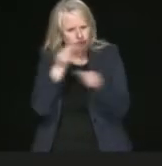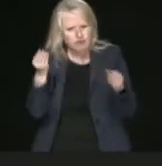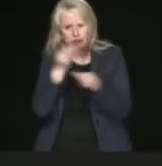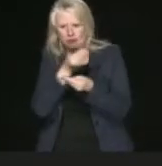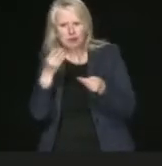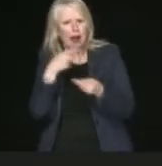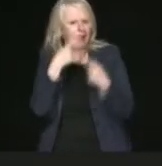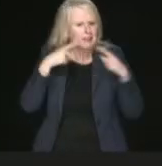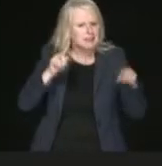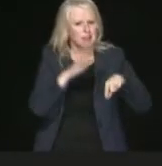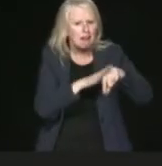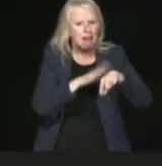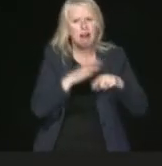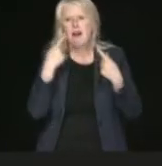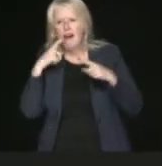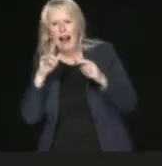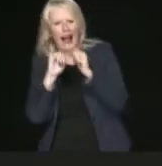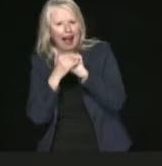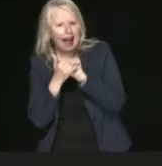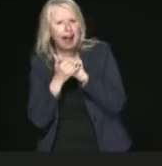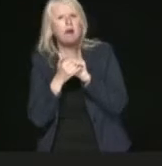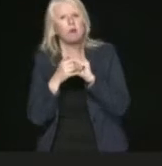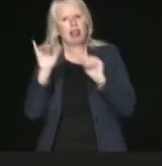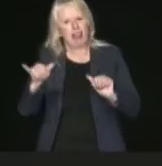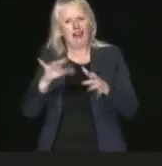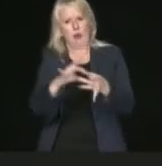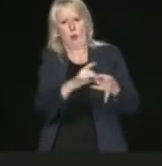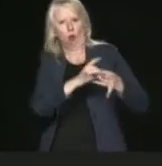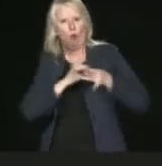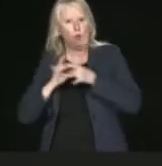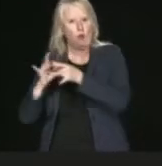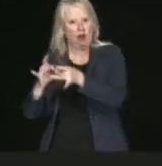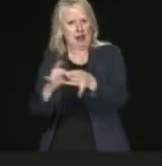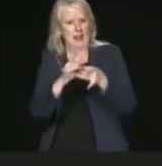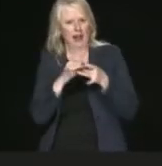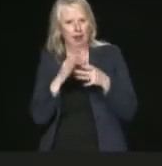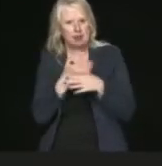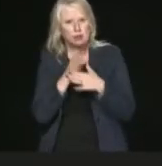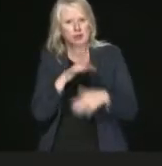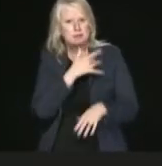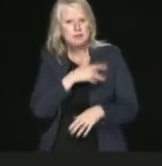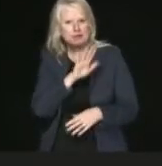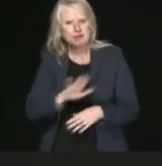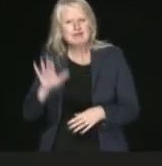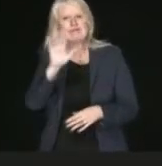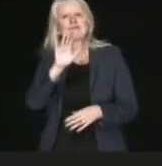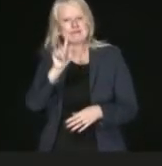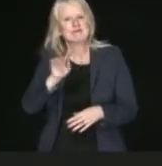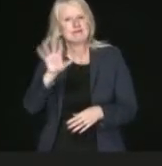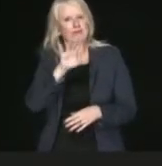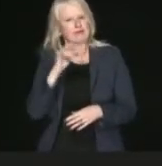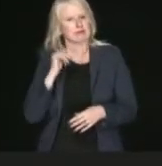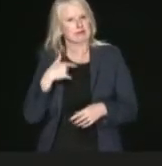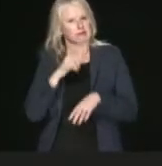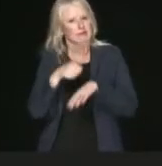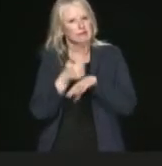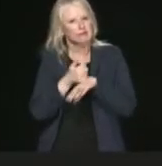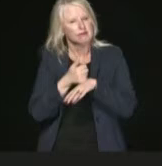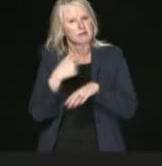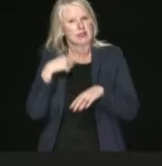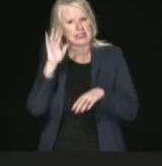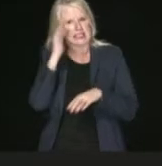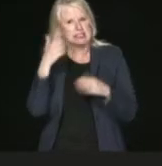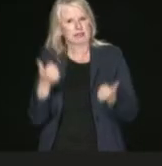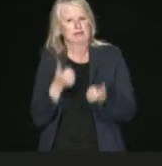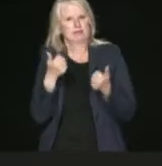and how things are working. So it really is a coordination effort that we're making at this time, and there is a tremendous amount of cooperation,